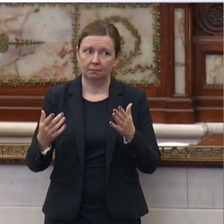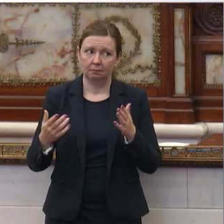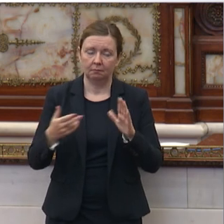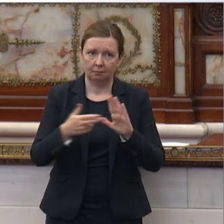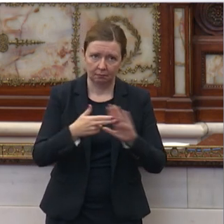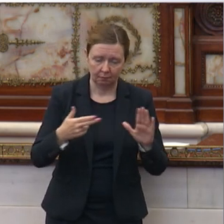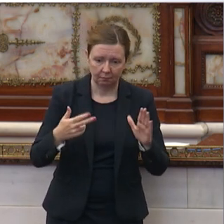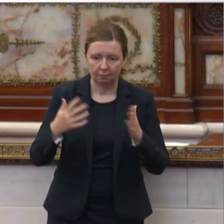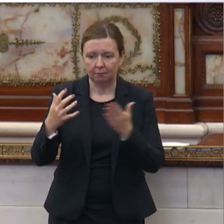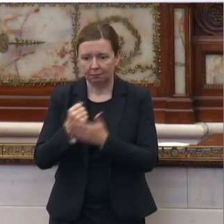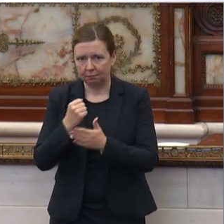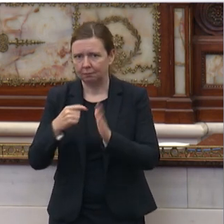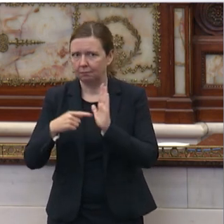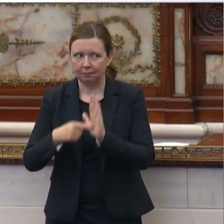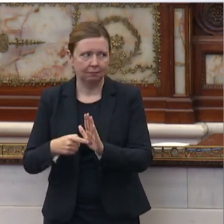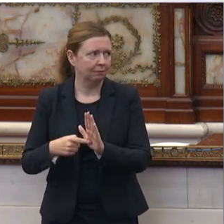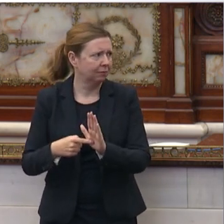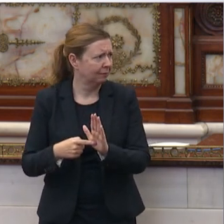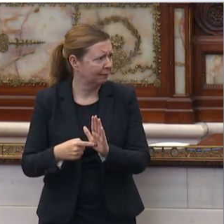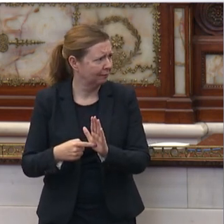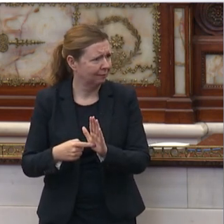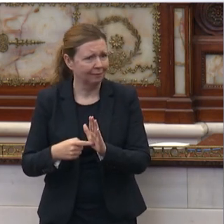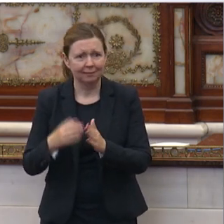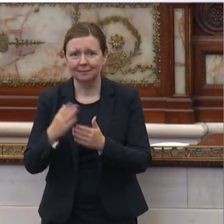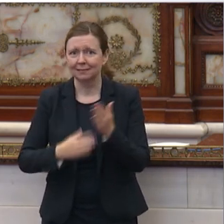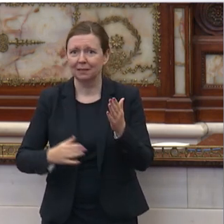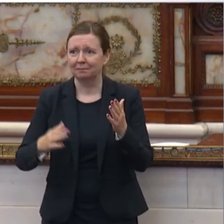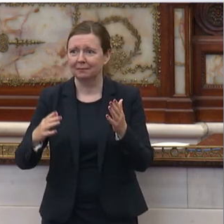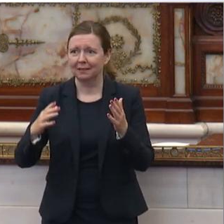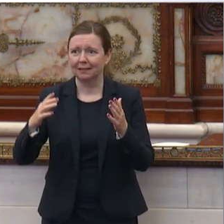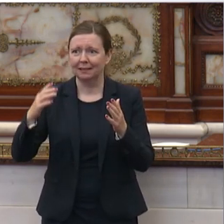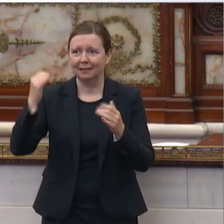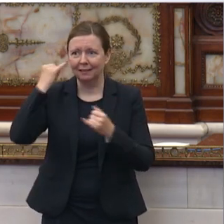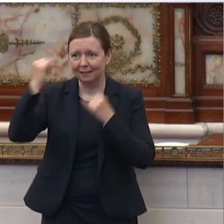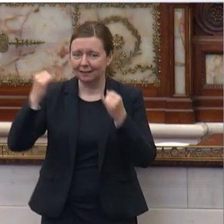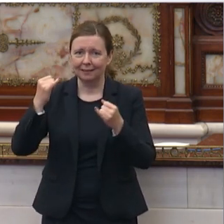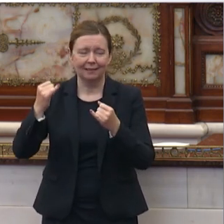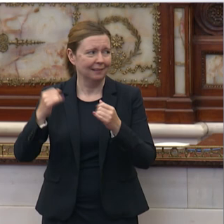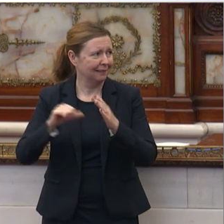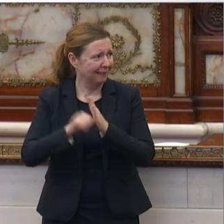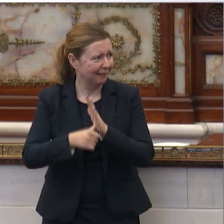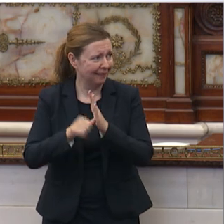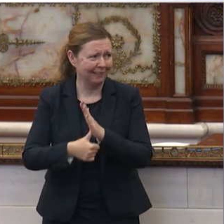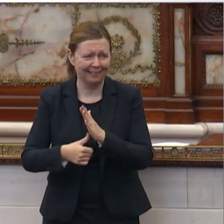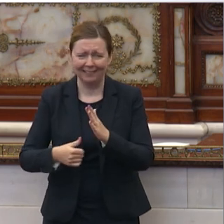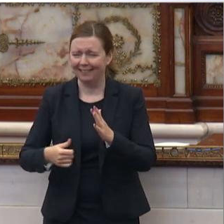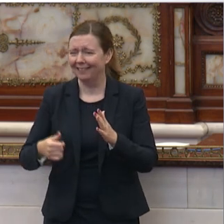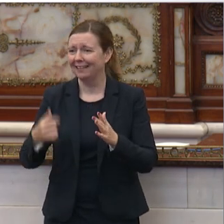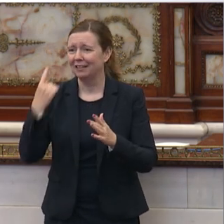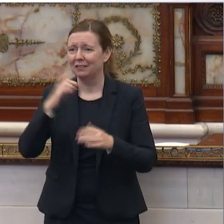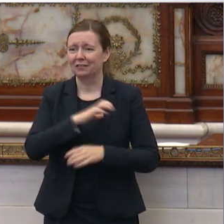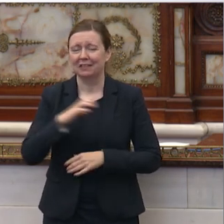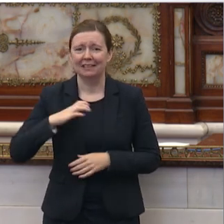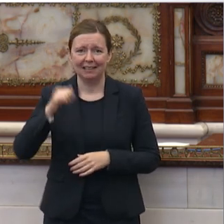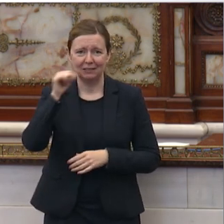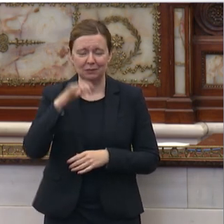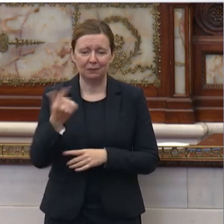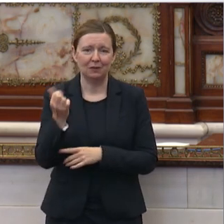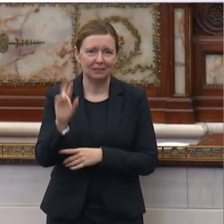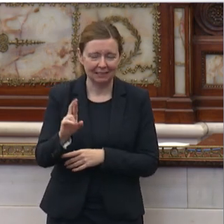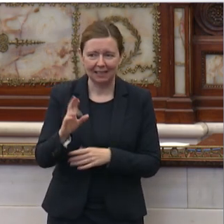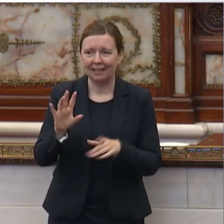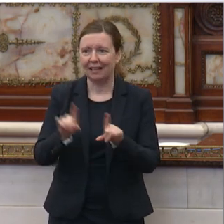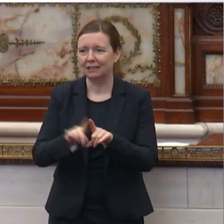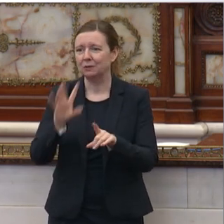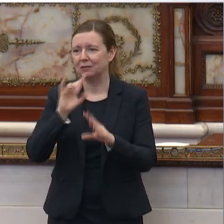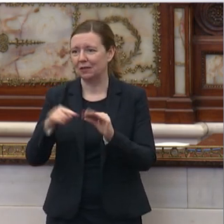highlight, underscore some of the sentiments of today of my colleagues, particular Councilmember Gautier, as we talk